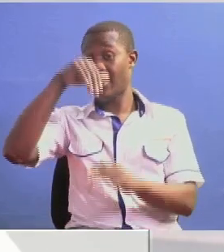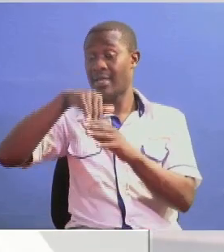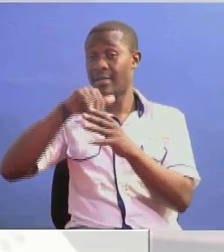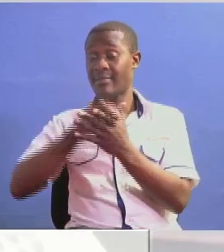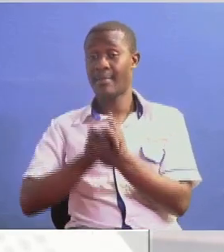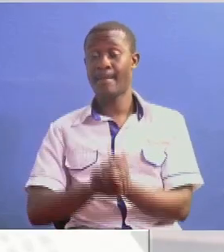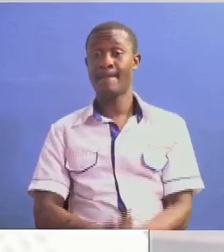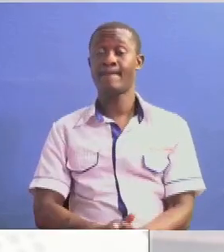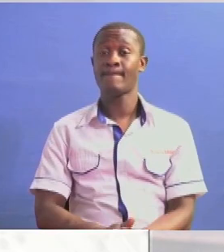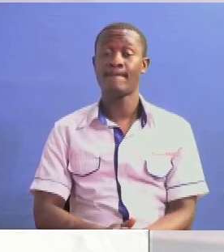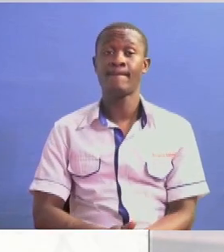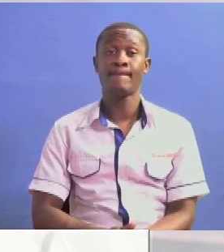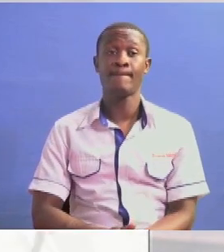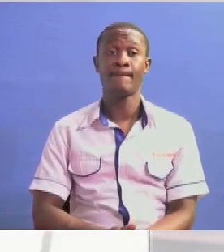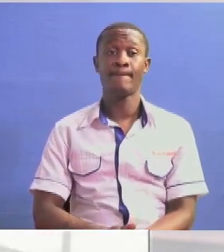particular?